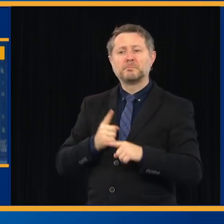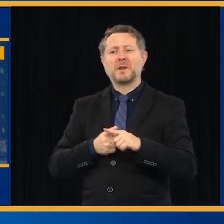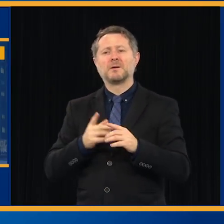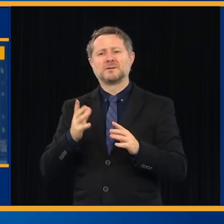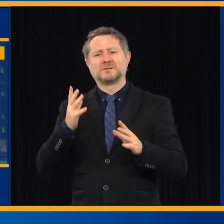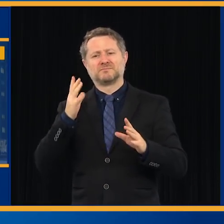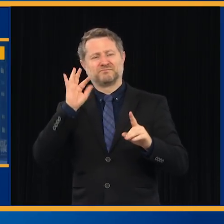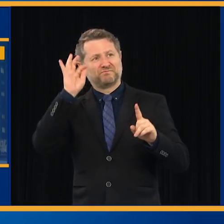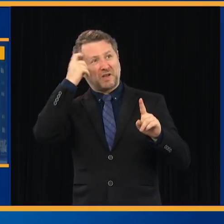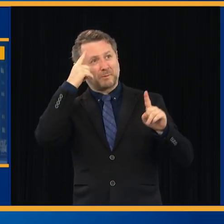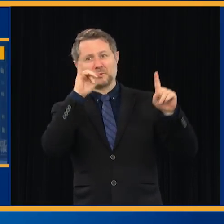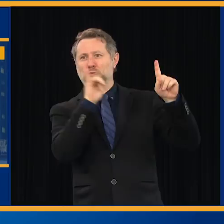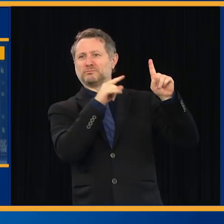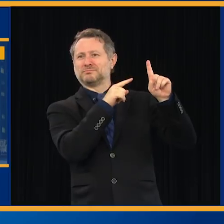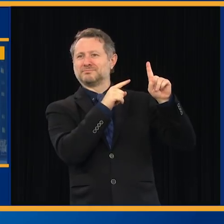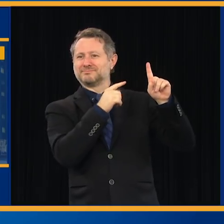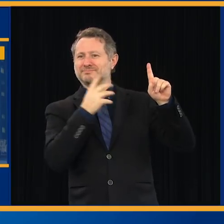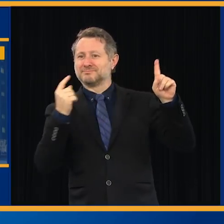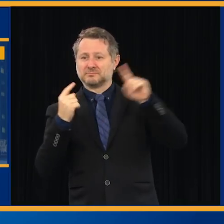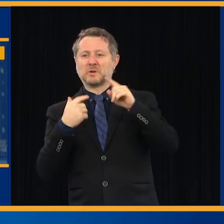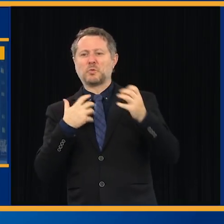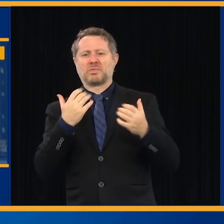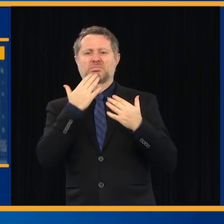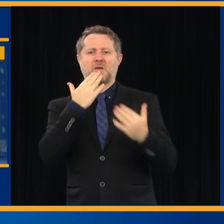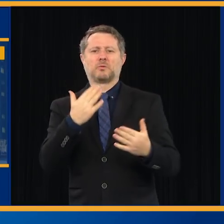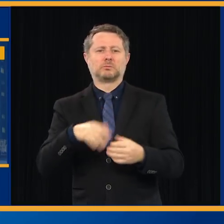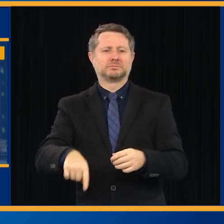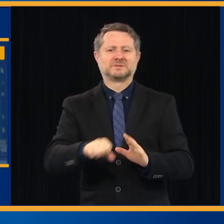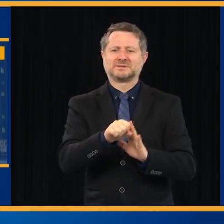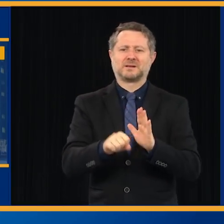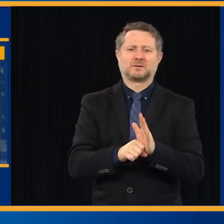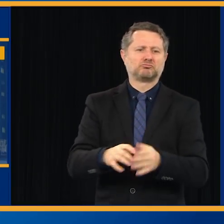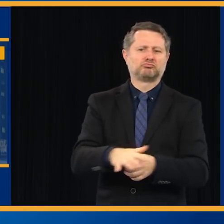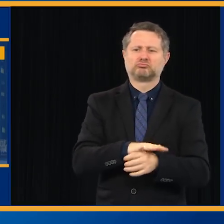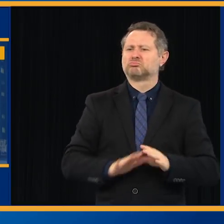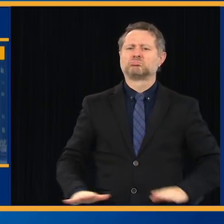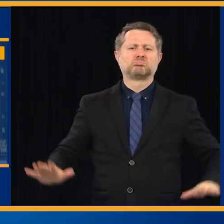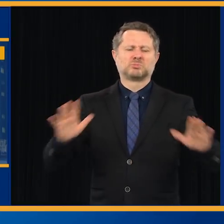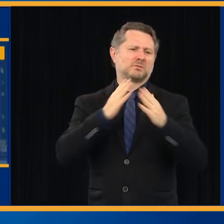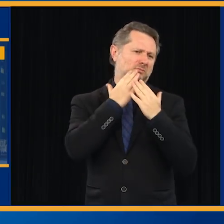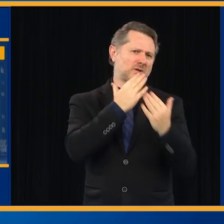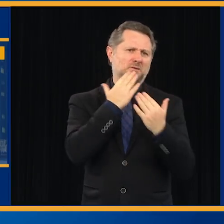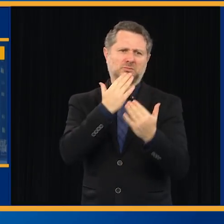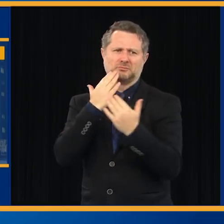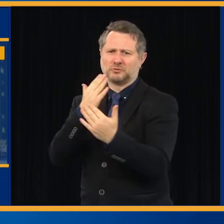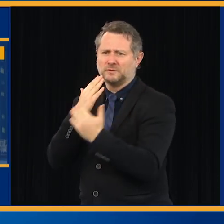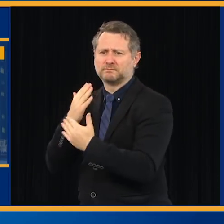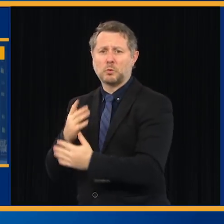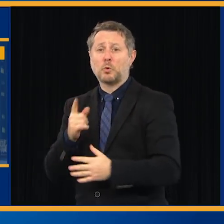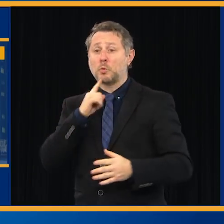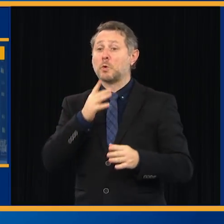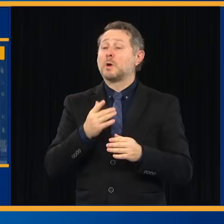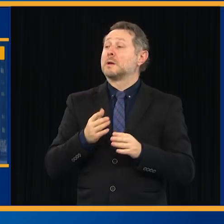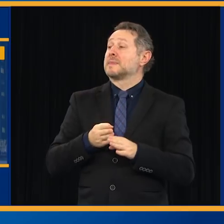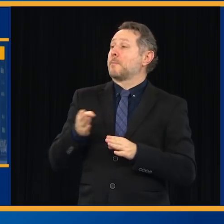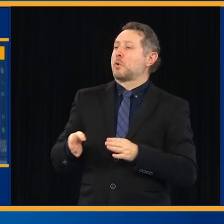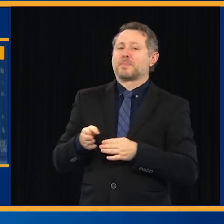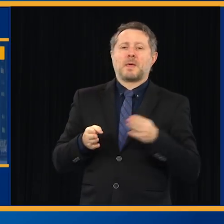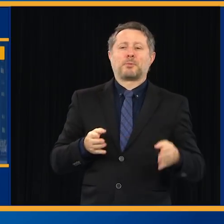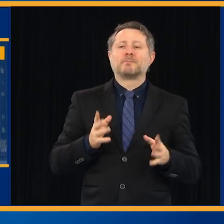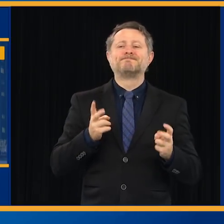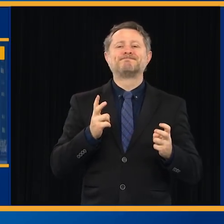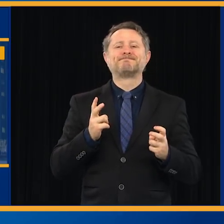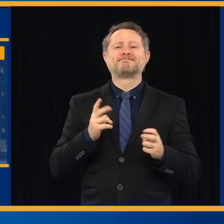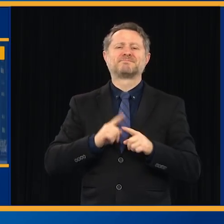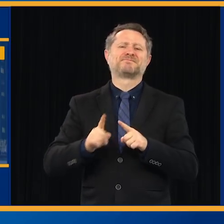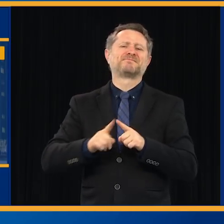thank our neighbors, our neighboring states. The word neighbor has a different connotation. You don't normally think